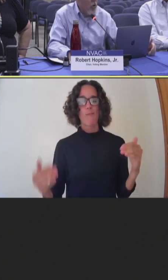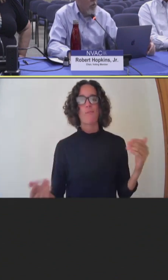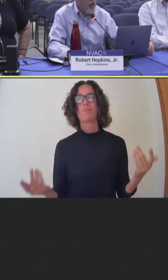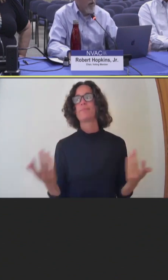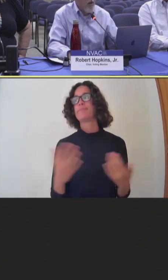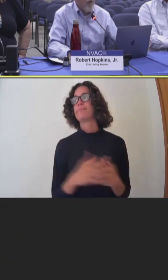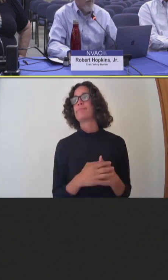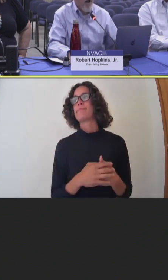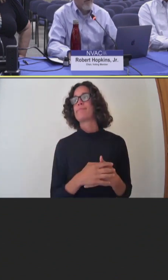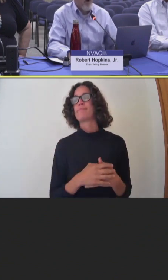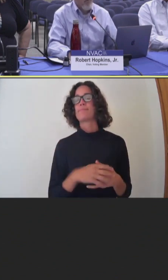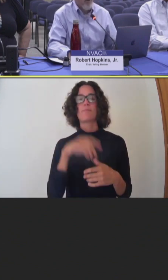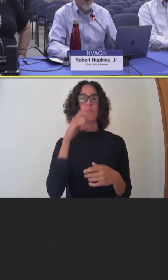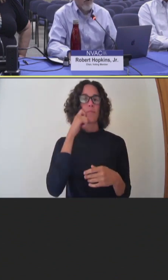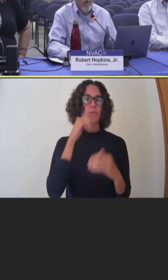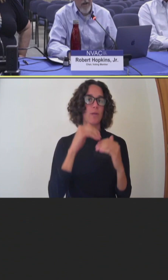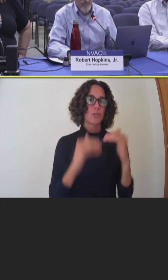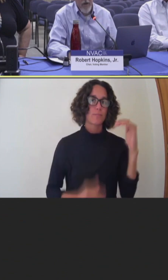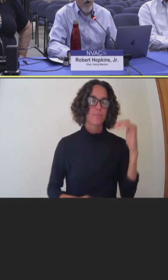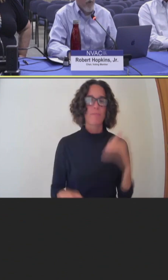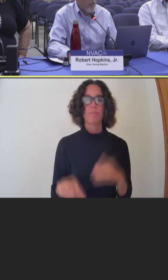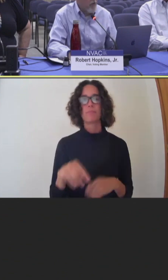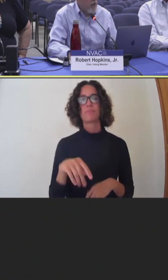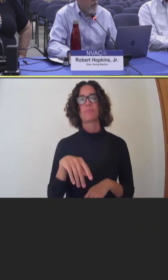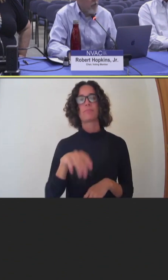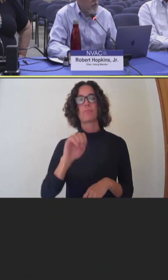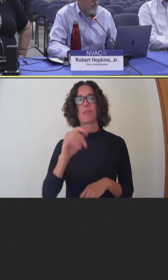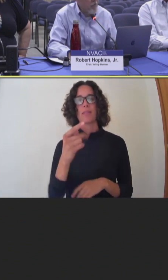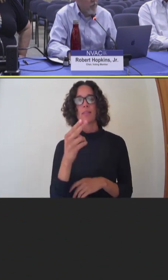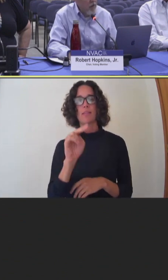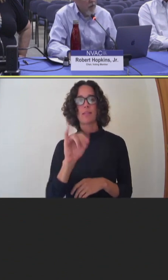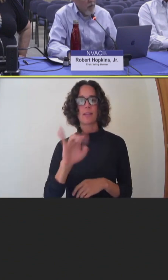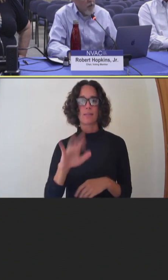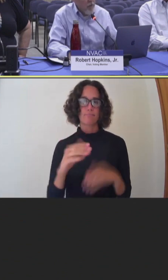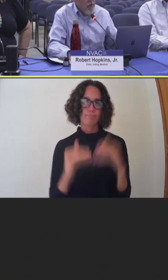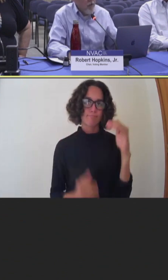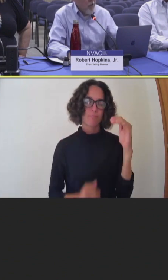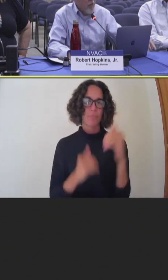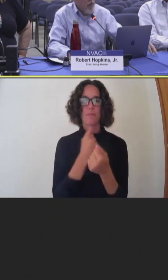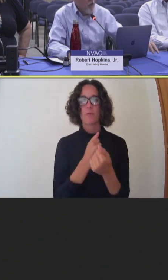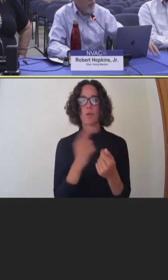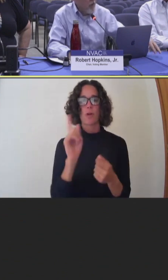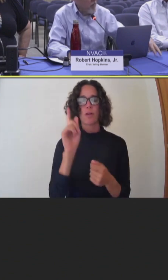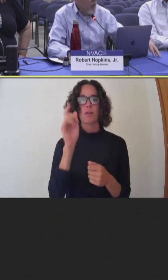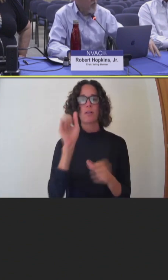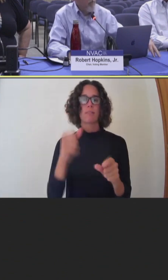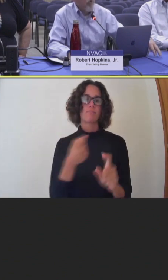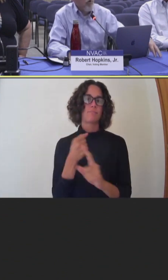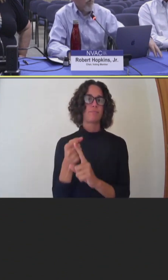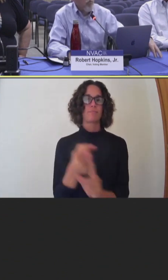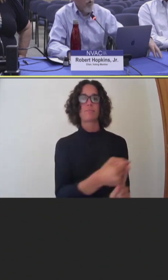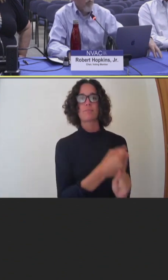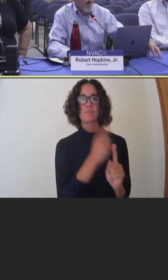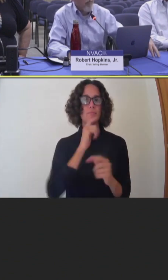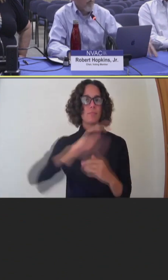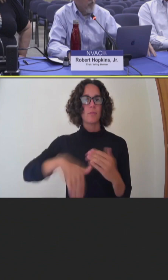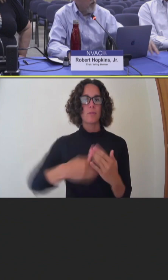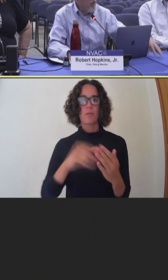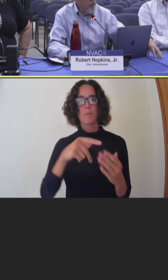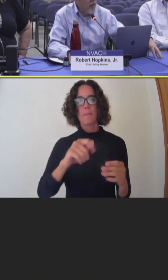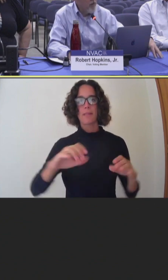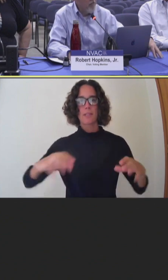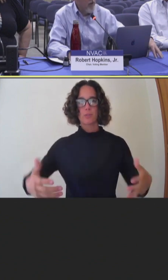all impact our ability to vaccinate our populations. Even that we've got a vaccine for children program that's